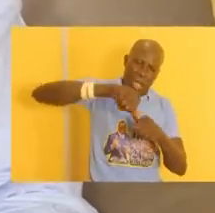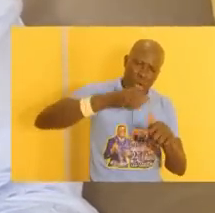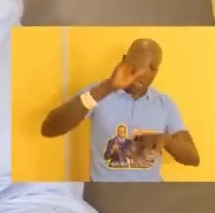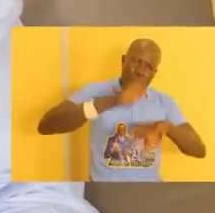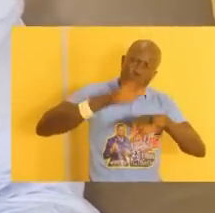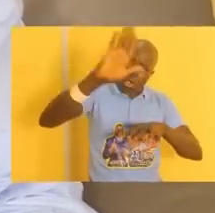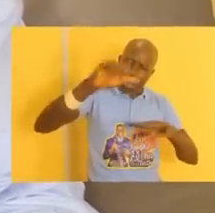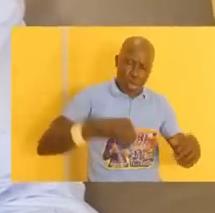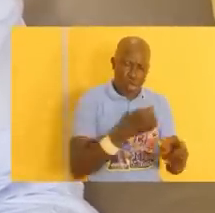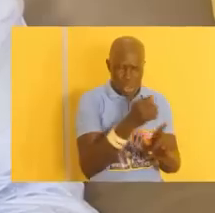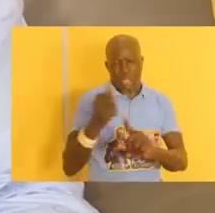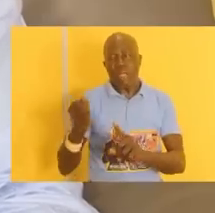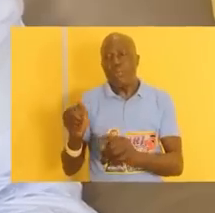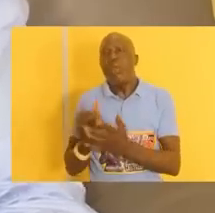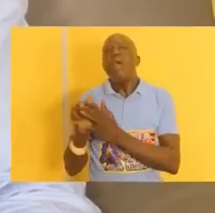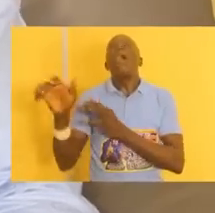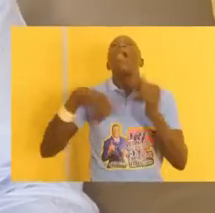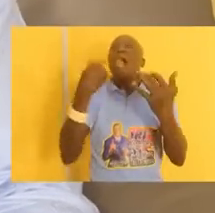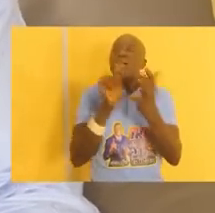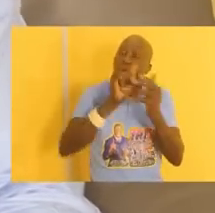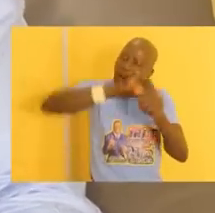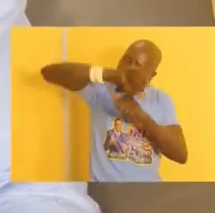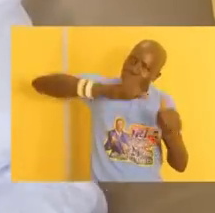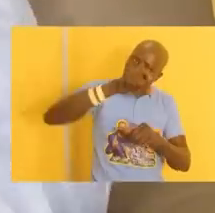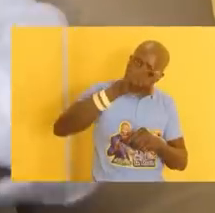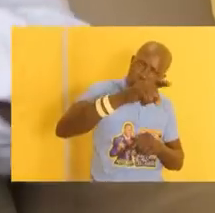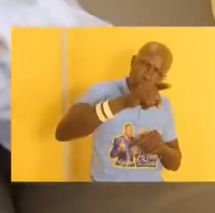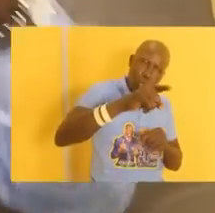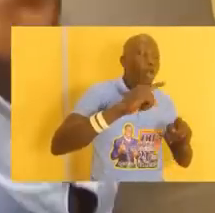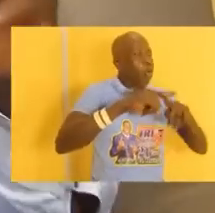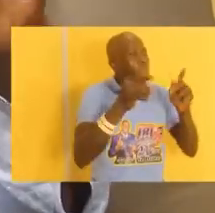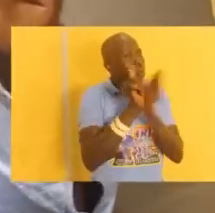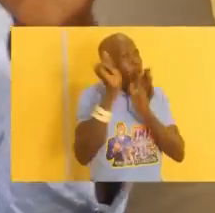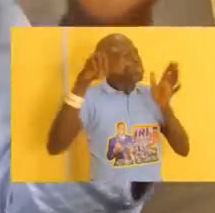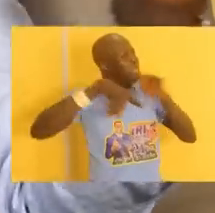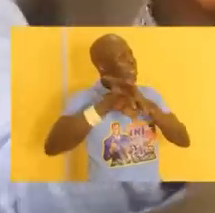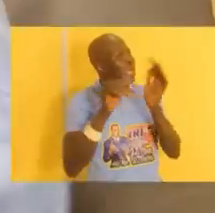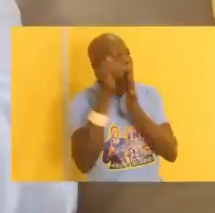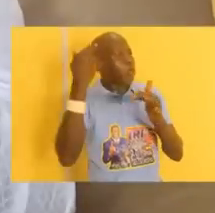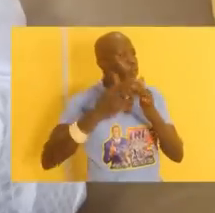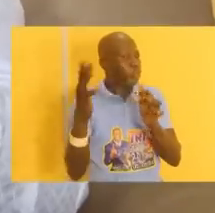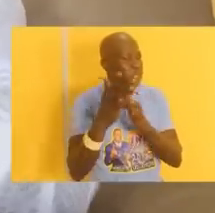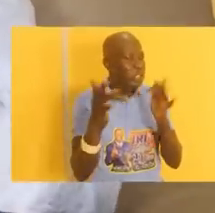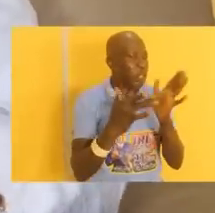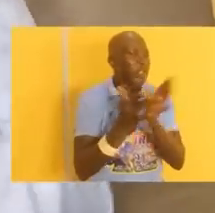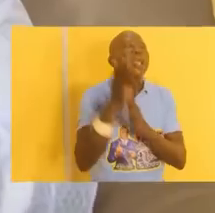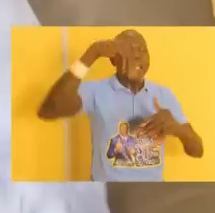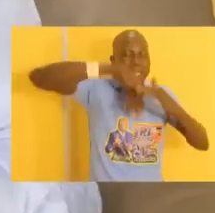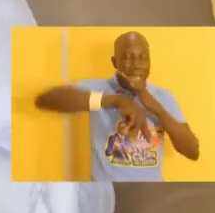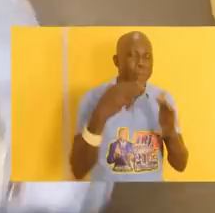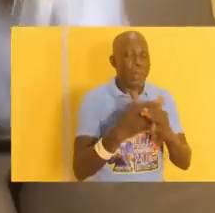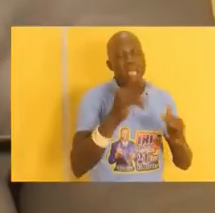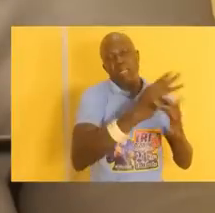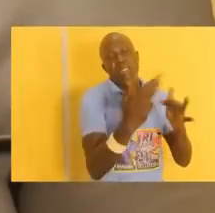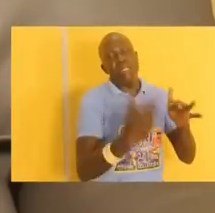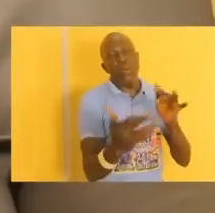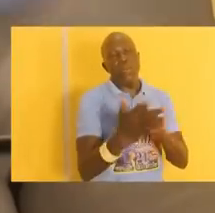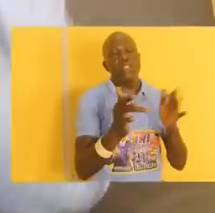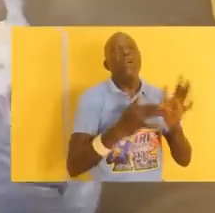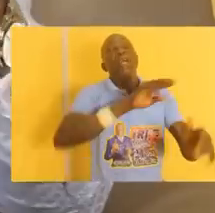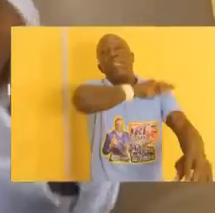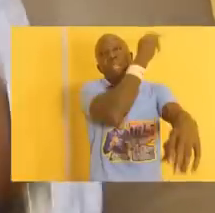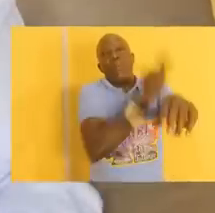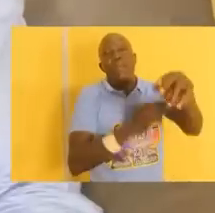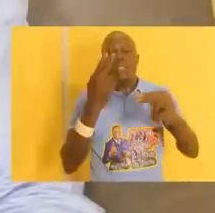royal. What's up, to anoint you. That's the royal spirit. In the name of Jesus. In the mighty name of Jesus.